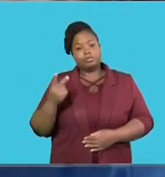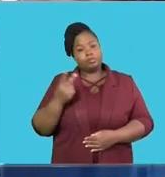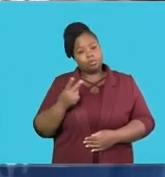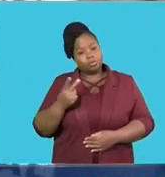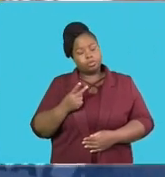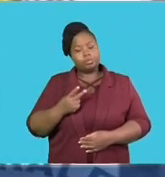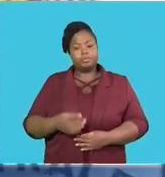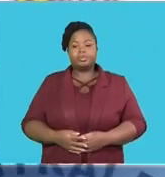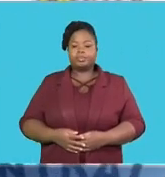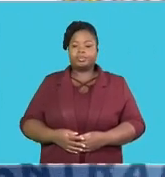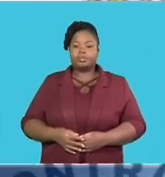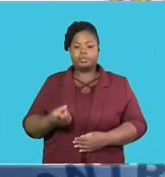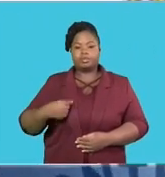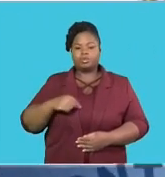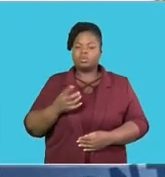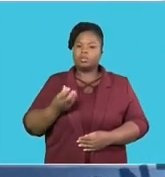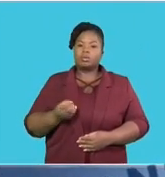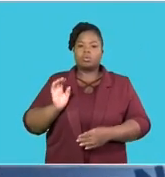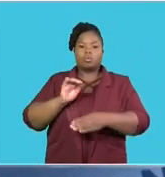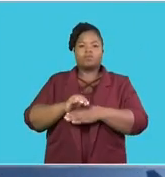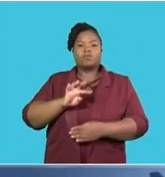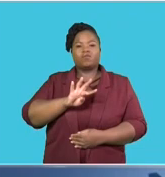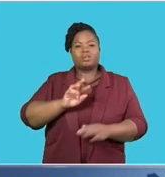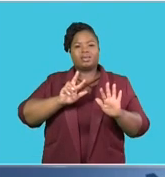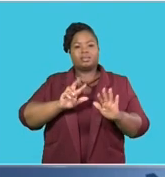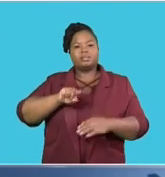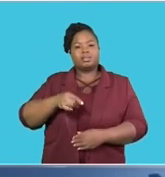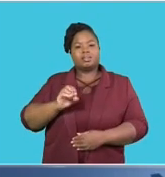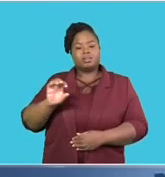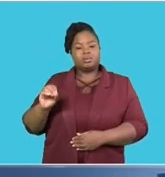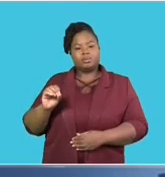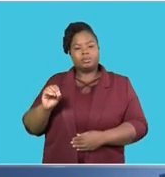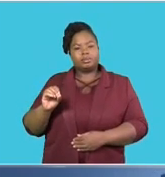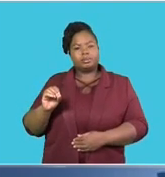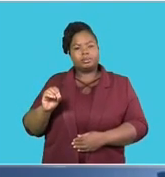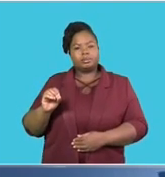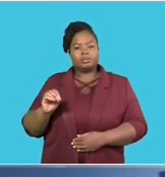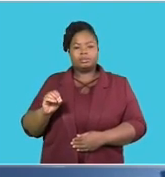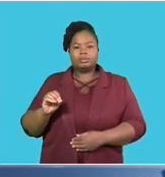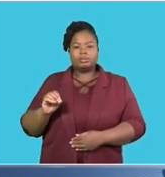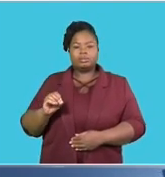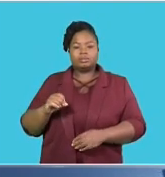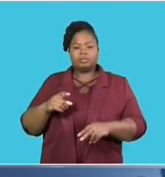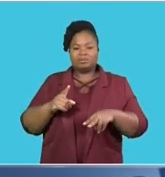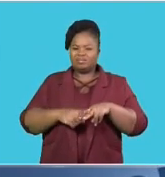le more than 48,000 death HIV and